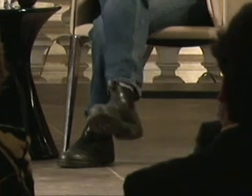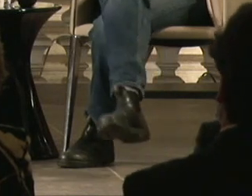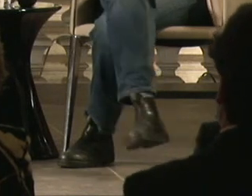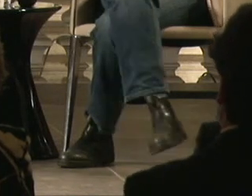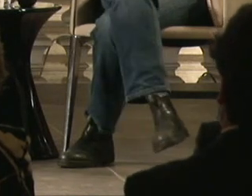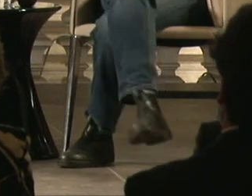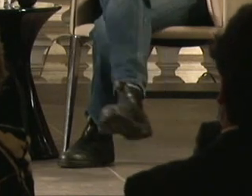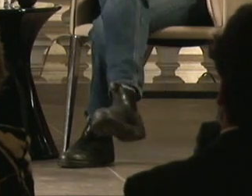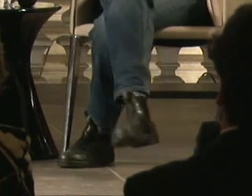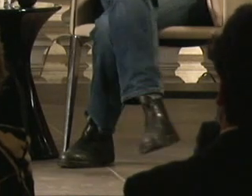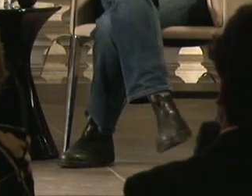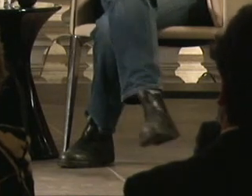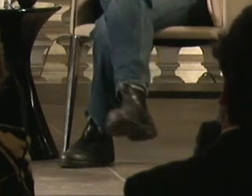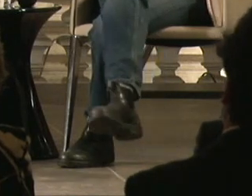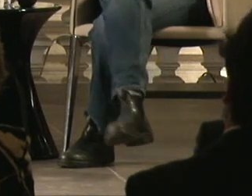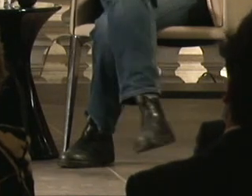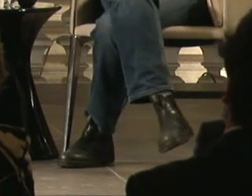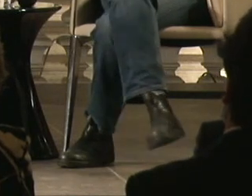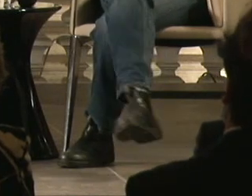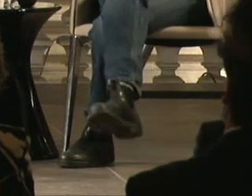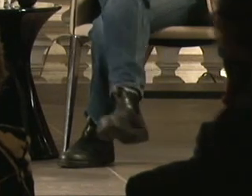from History of Love.